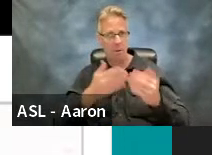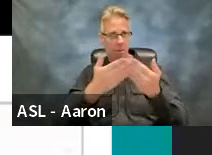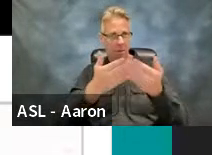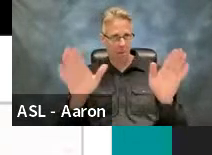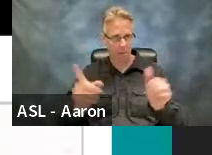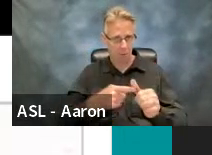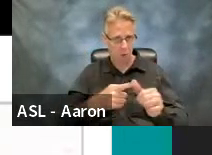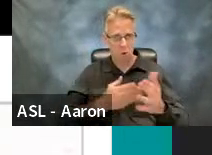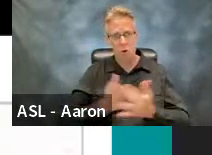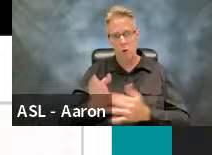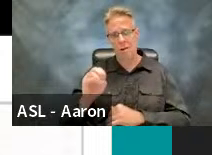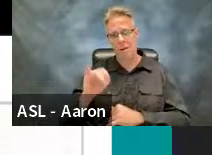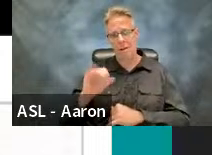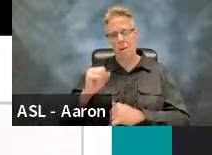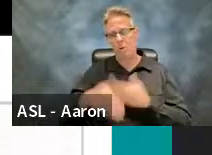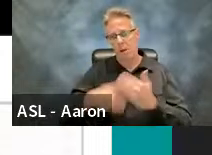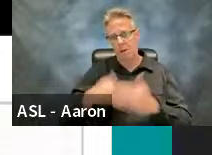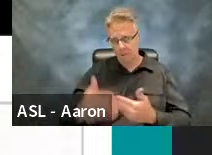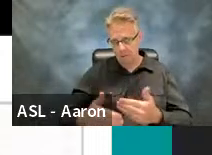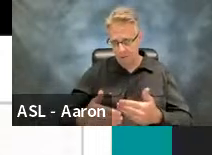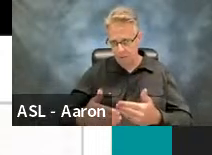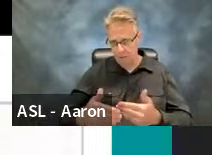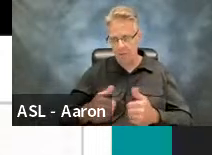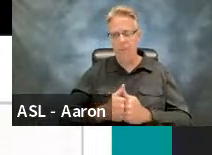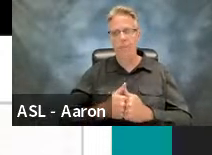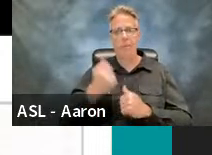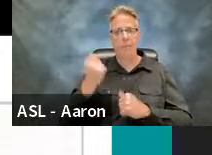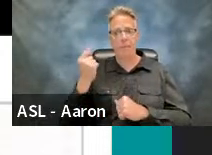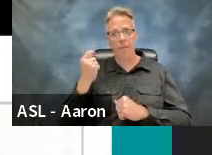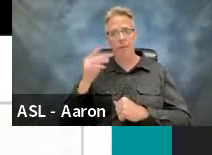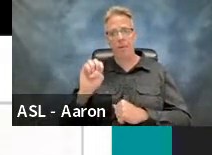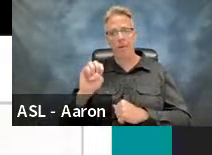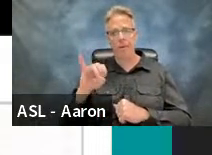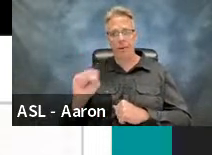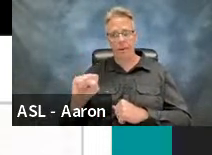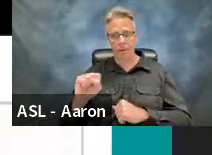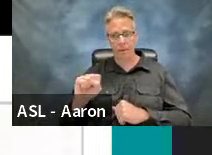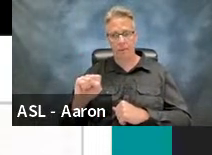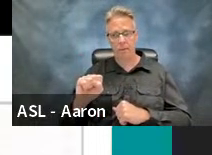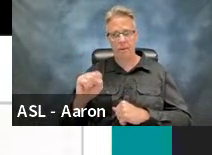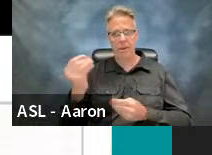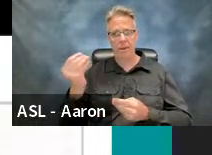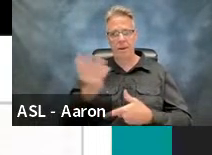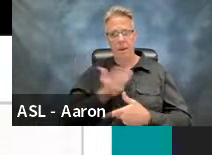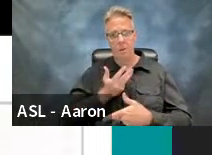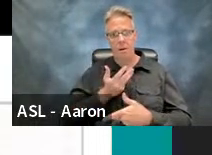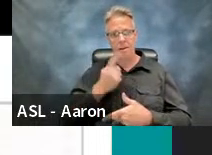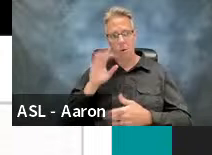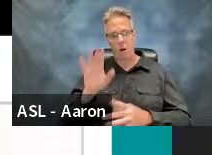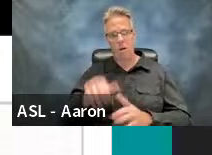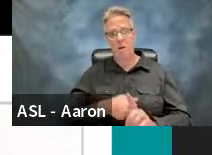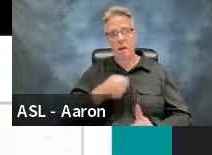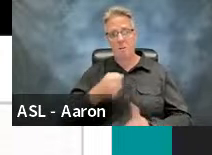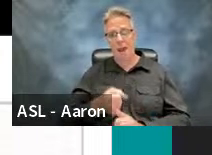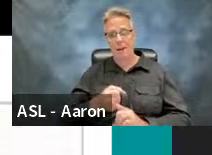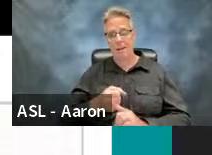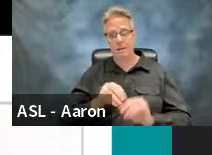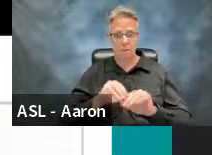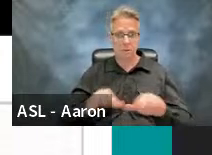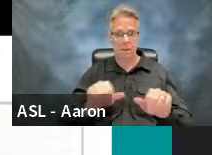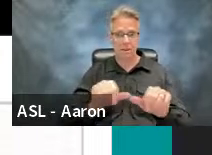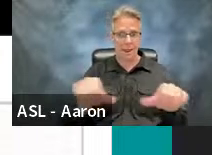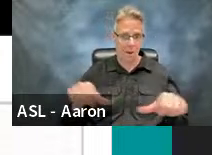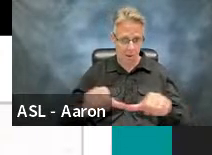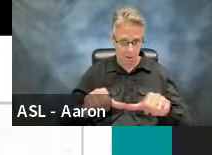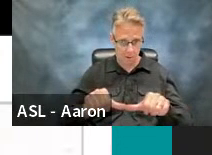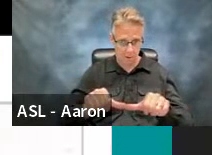through the EIS process, understand what the EIS is telling us from an impacts perspective, so